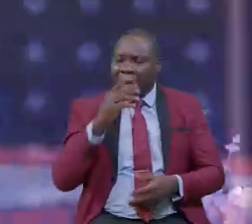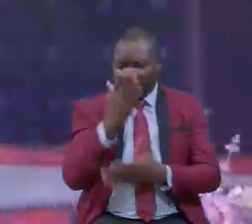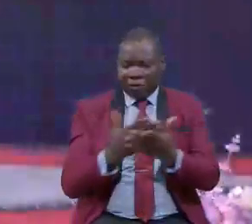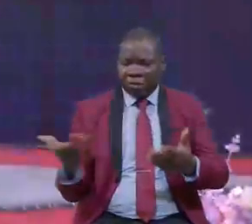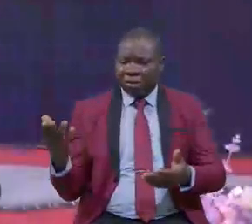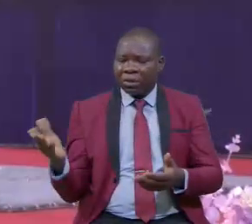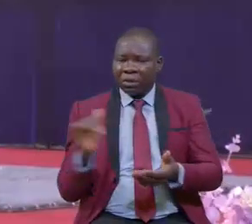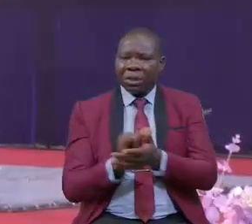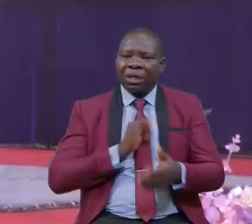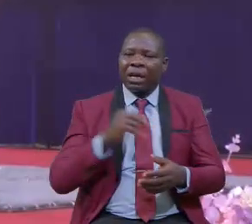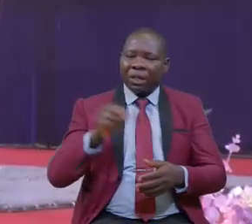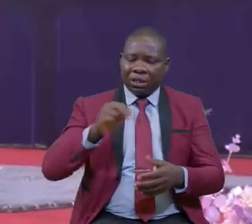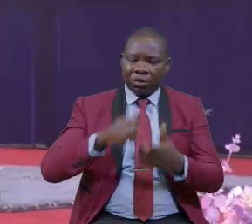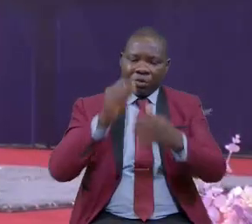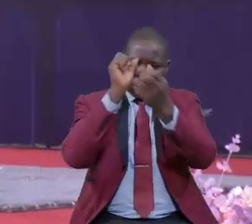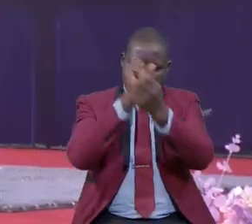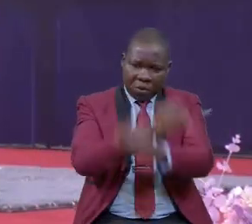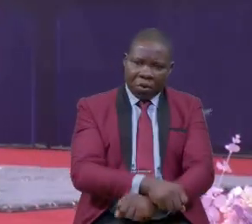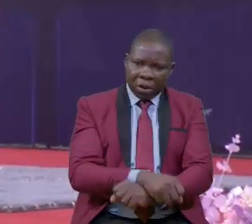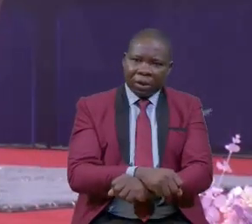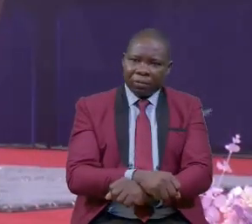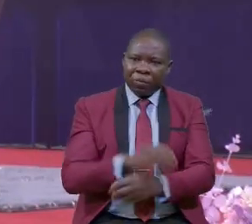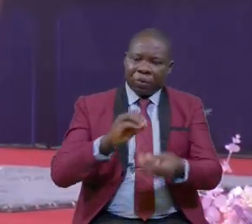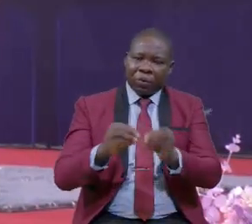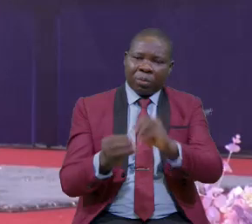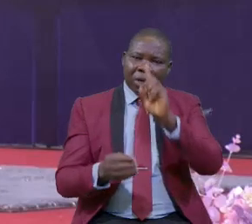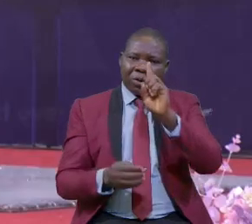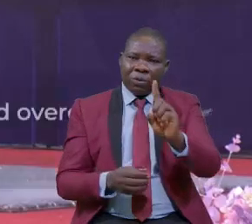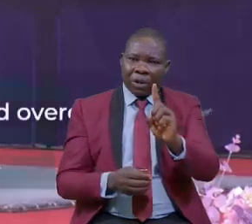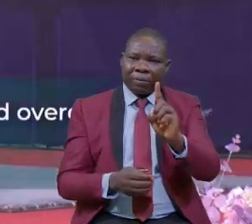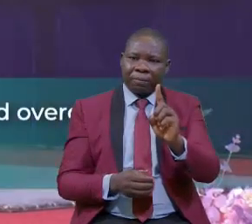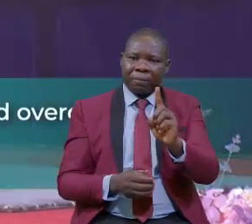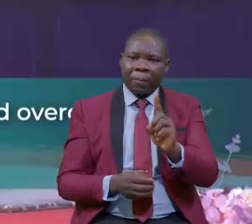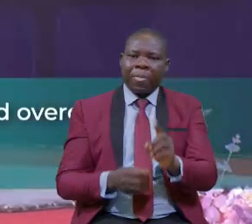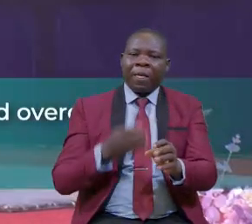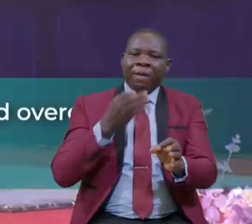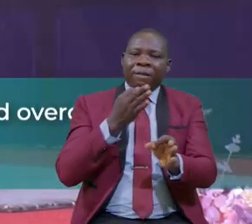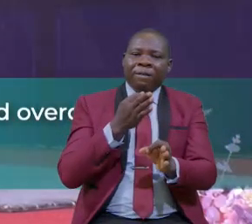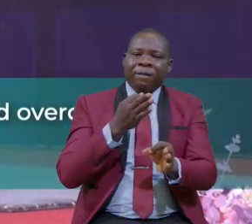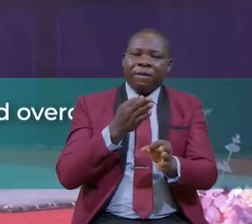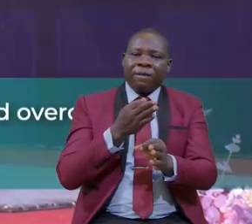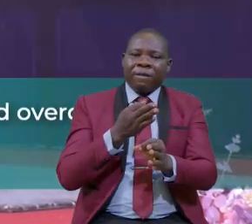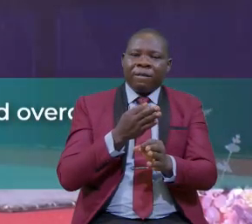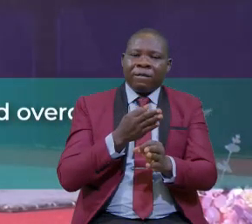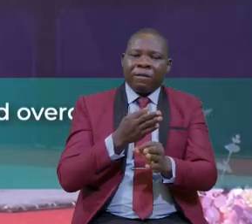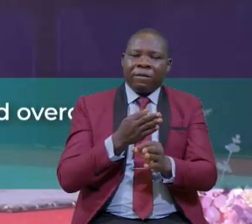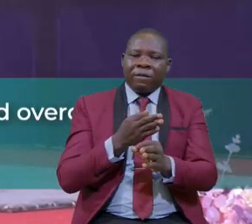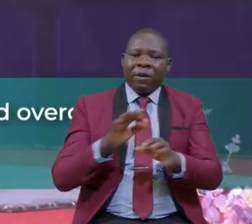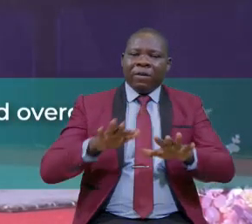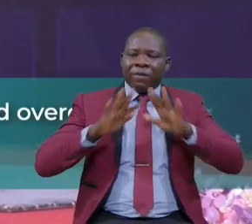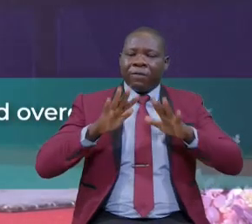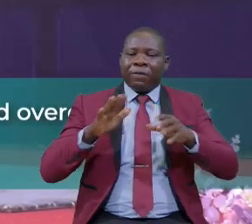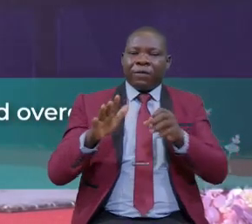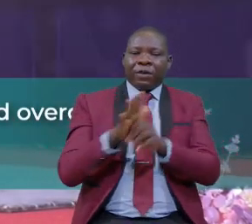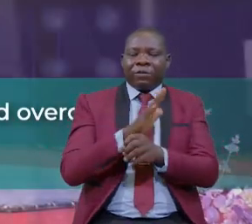conquer. Number one, fretfulness and previous fearfulness. You know, as we go